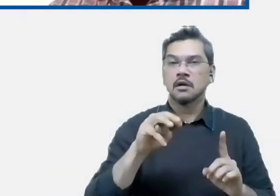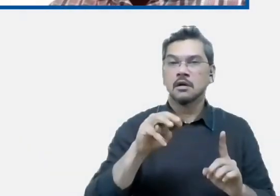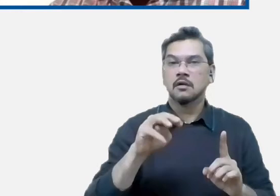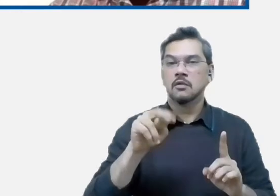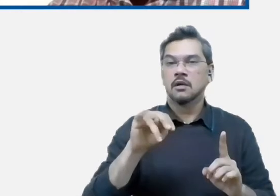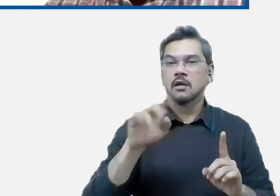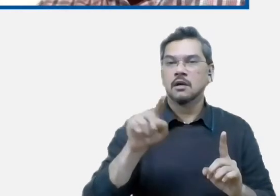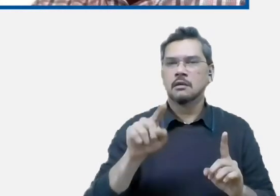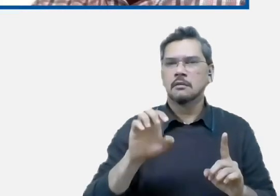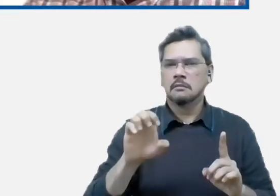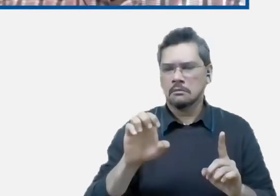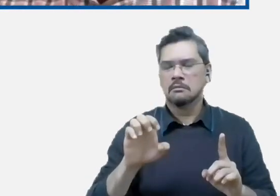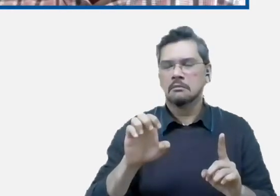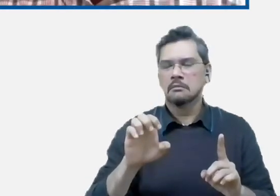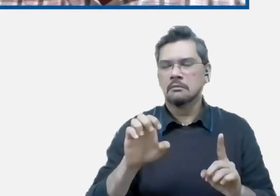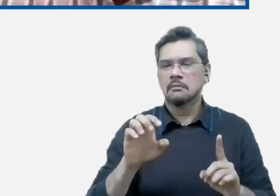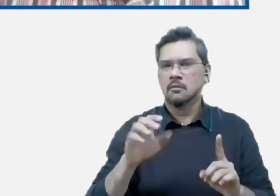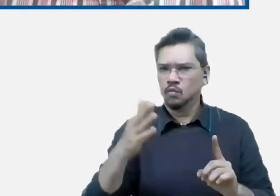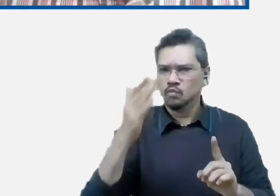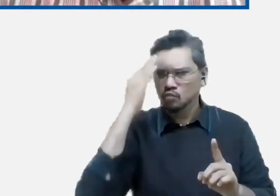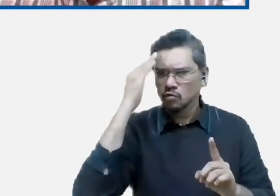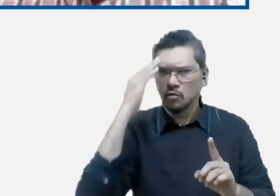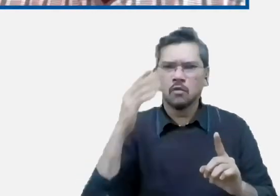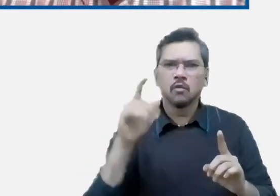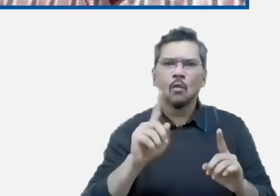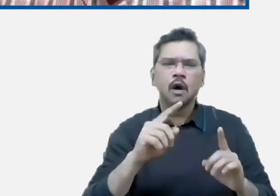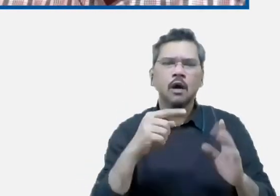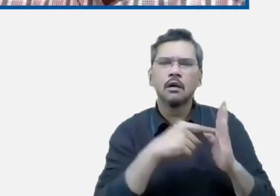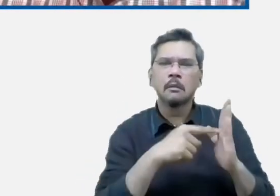you can go ahead, sir. Thank you, moderator.